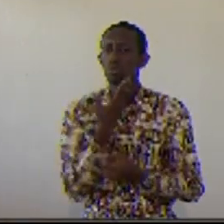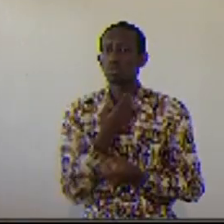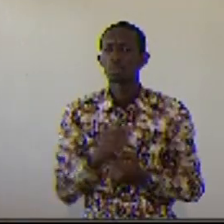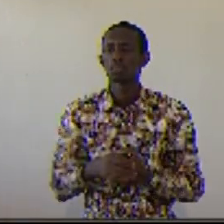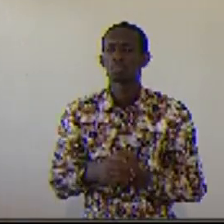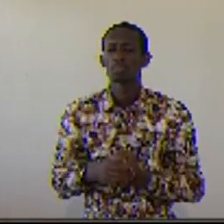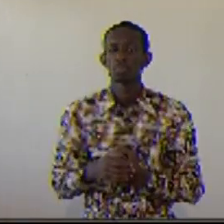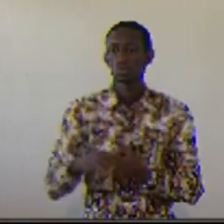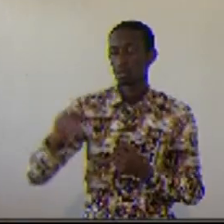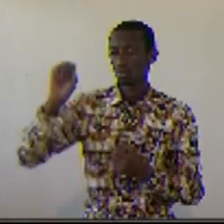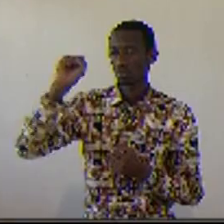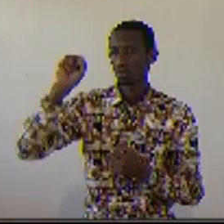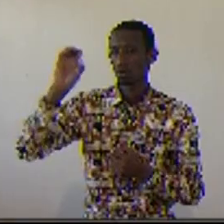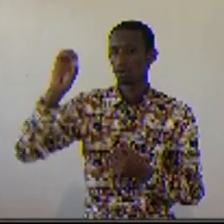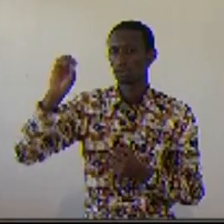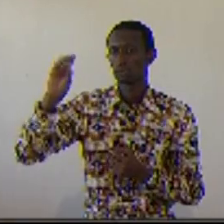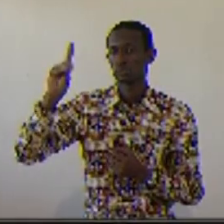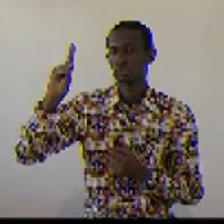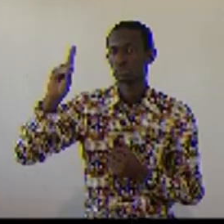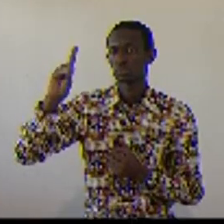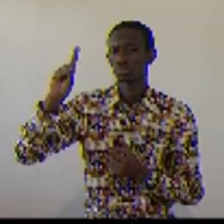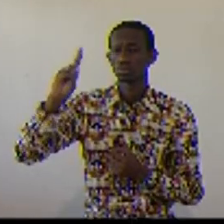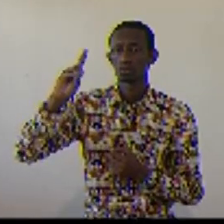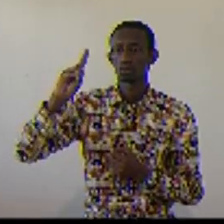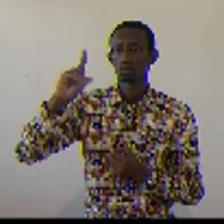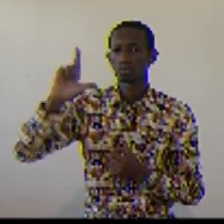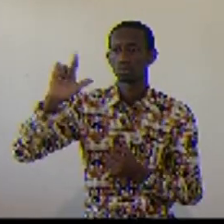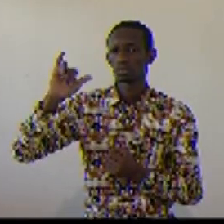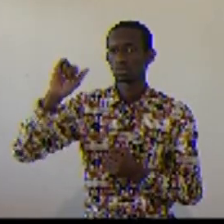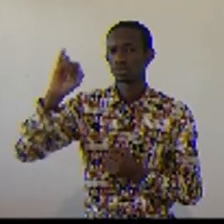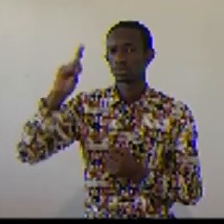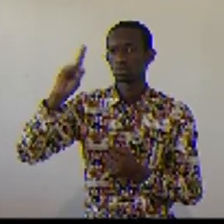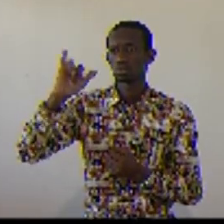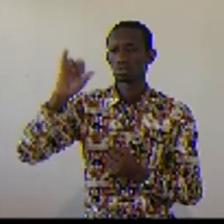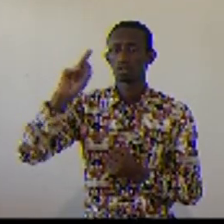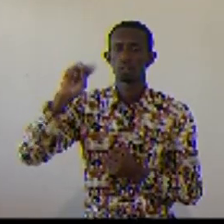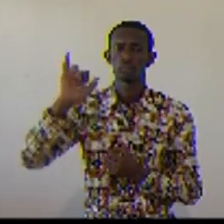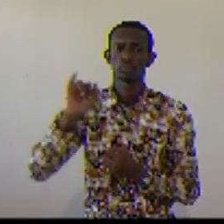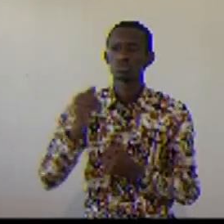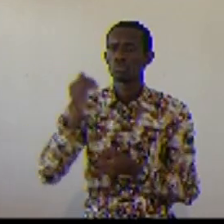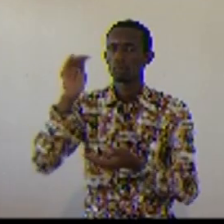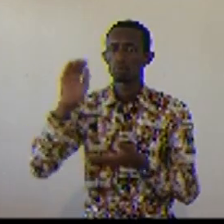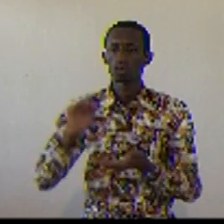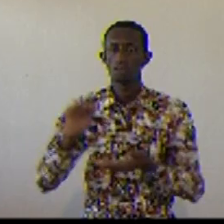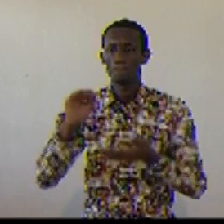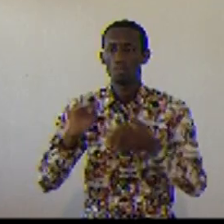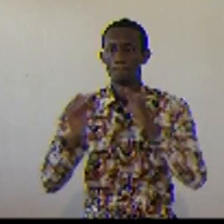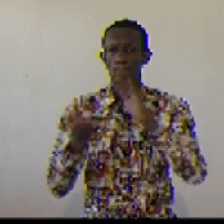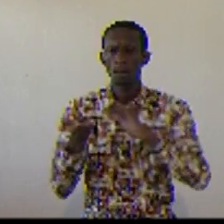The solubility is reduced in water compared to that one of